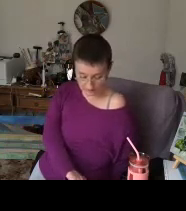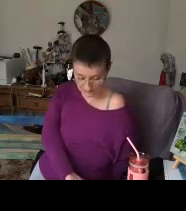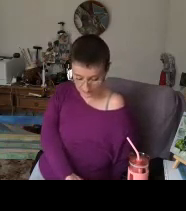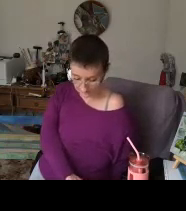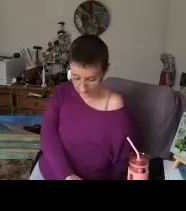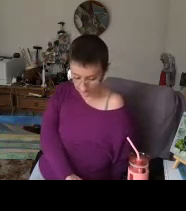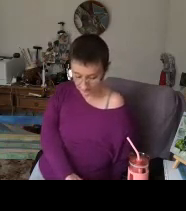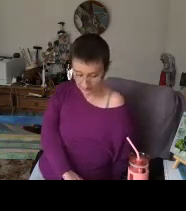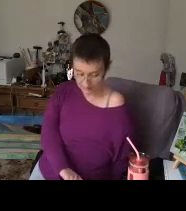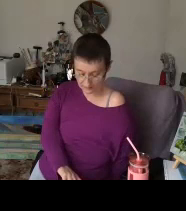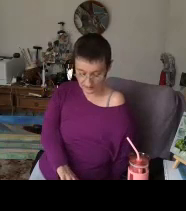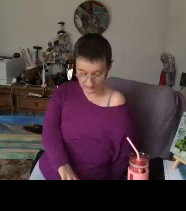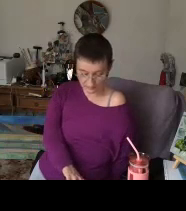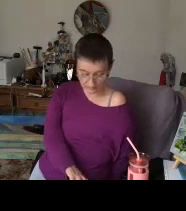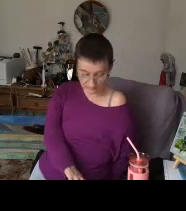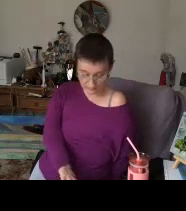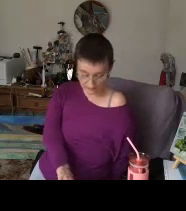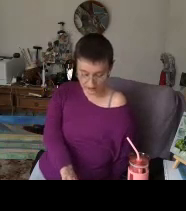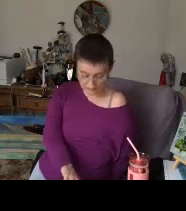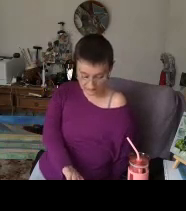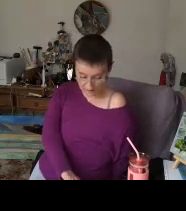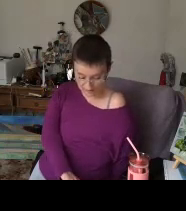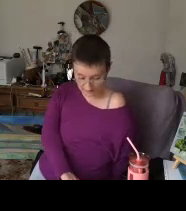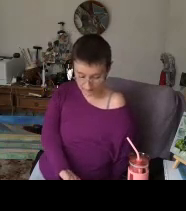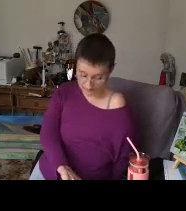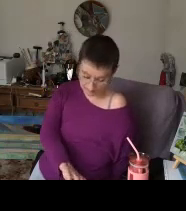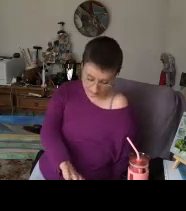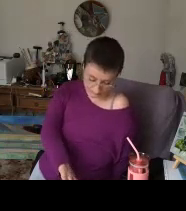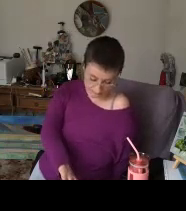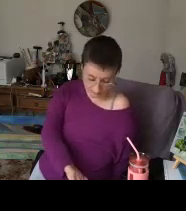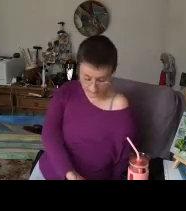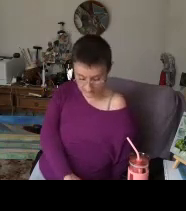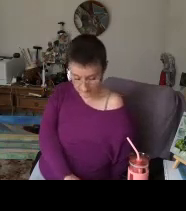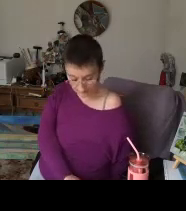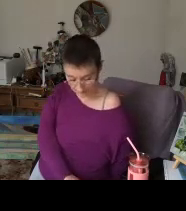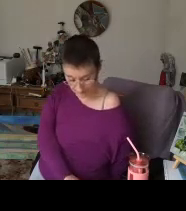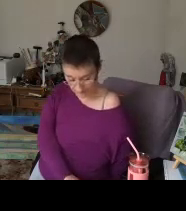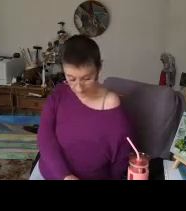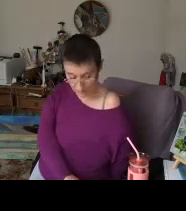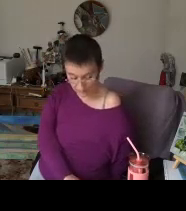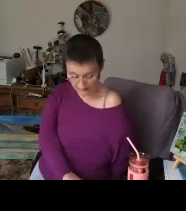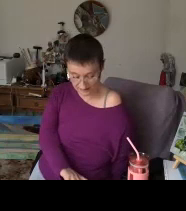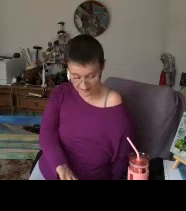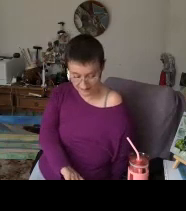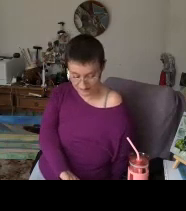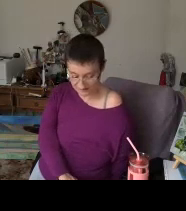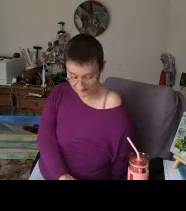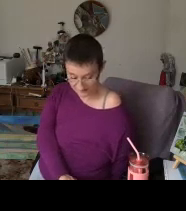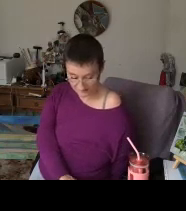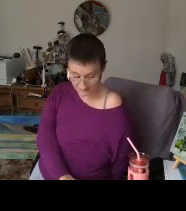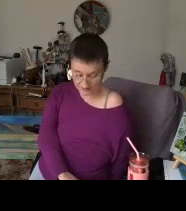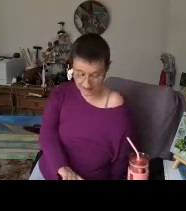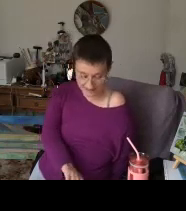with mental health, people who are self-defined, people with complex